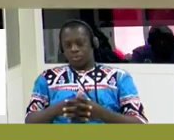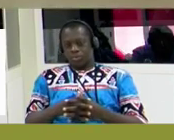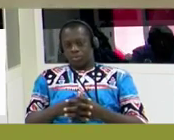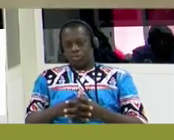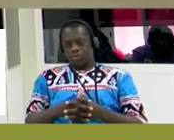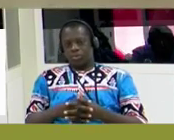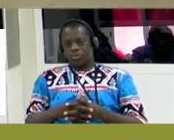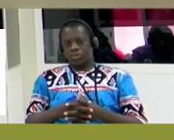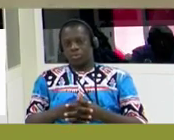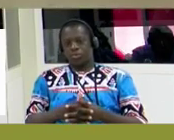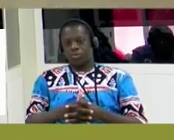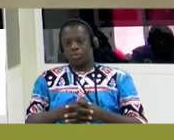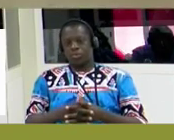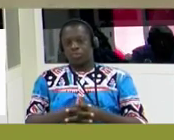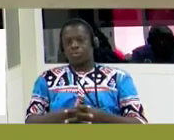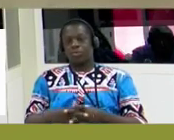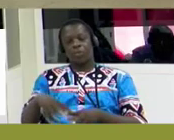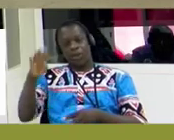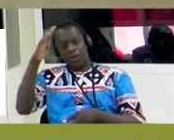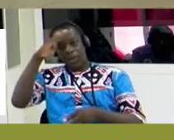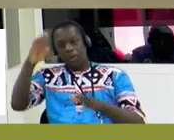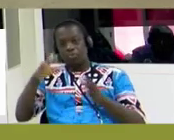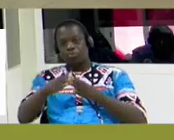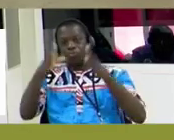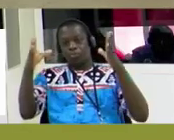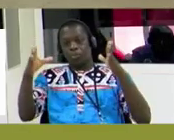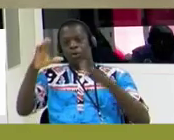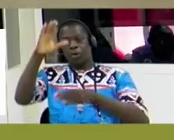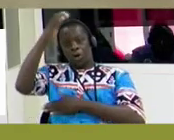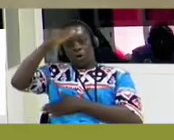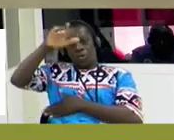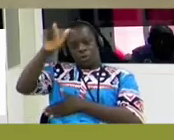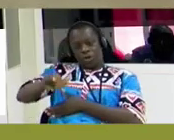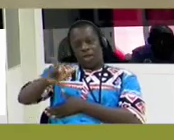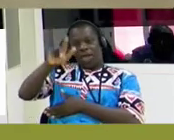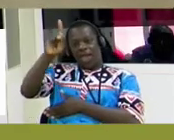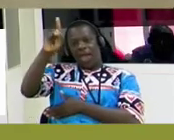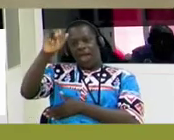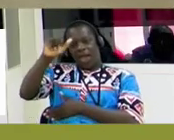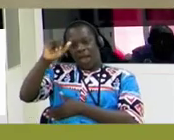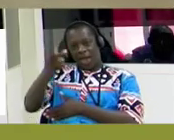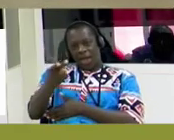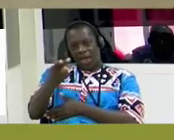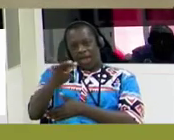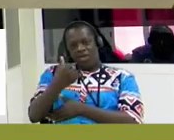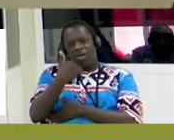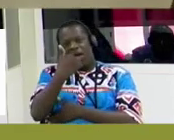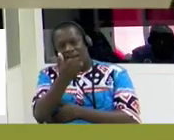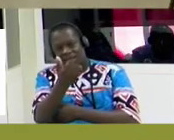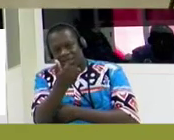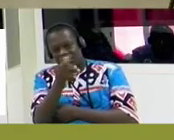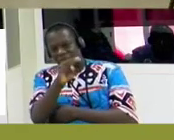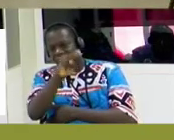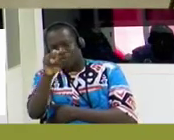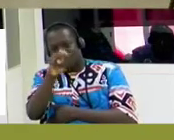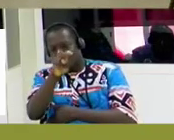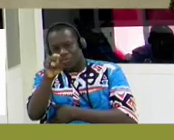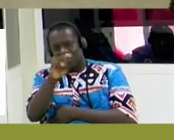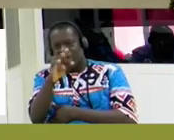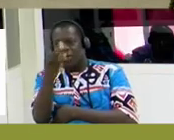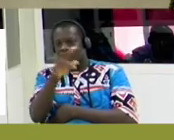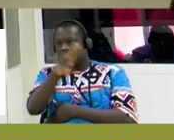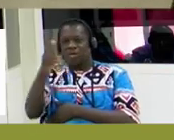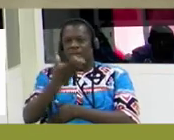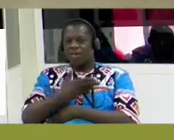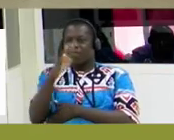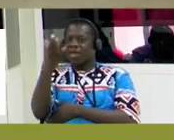Thank you very much. Commissioner Carr, did you ask for the floor? Oh, sorry. I thought that. No. I'm not. If you don't